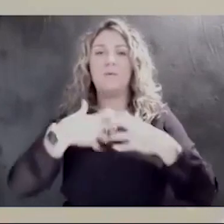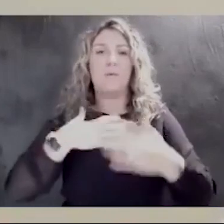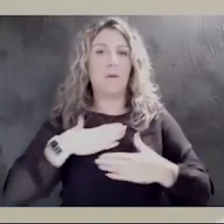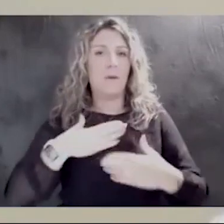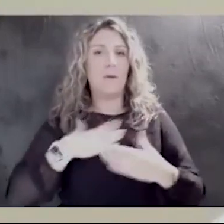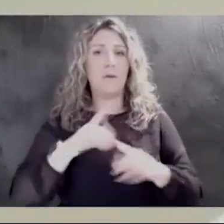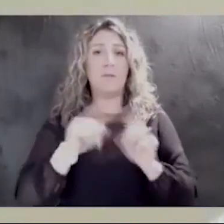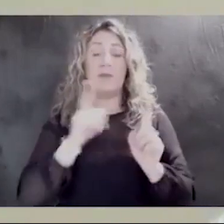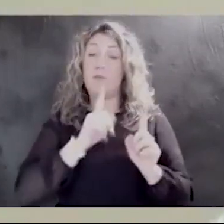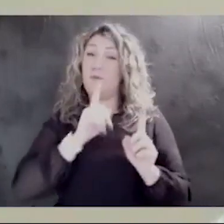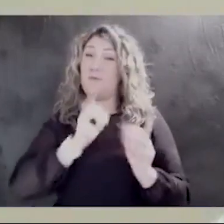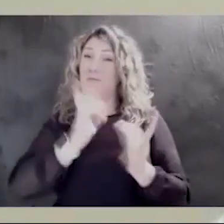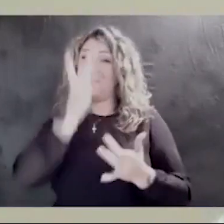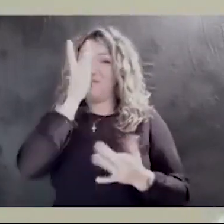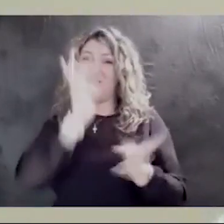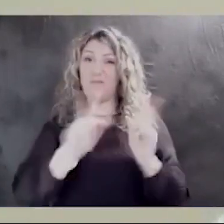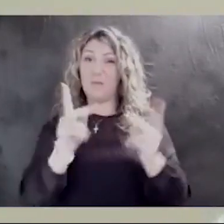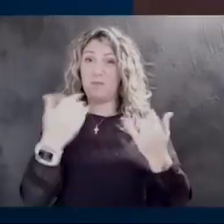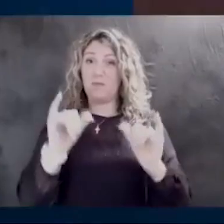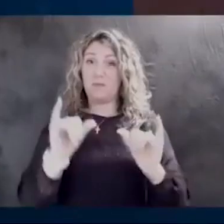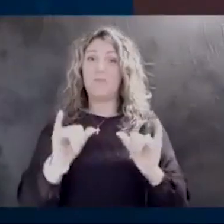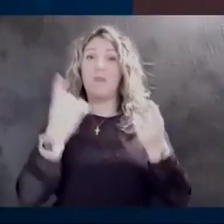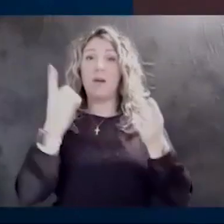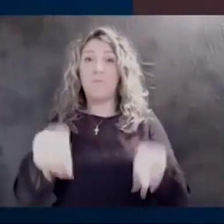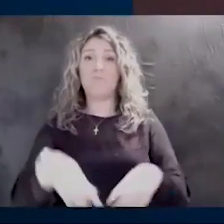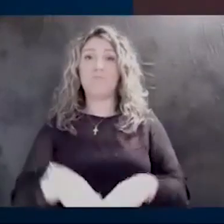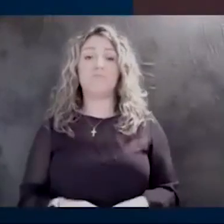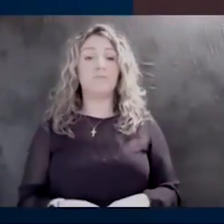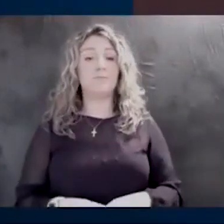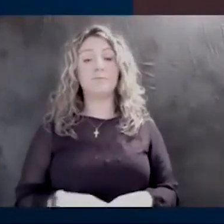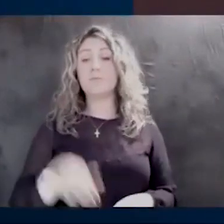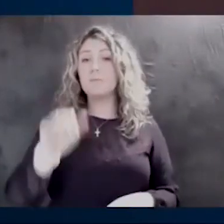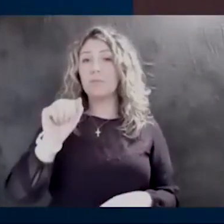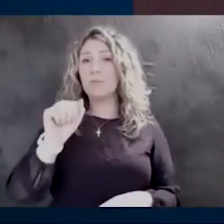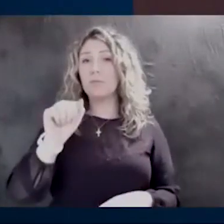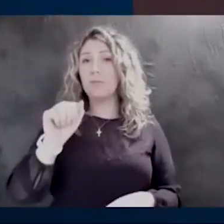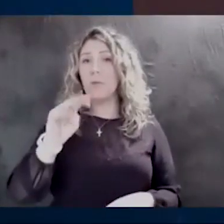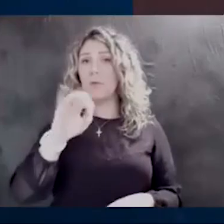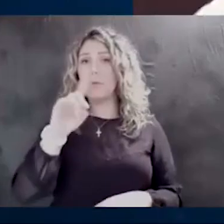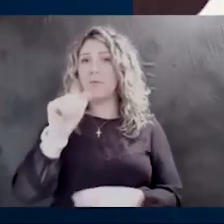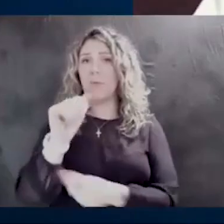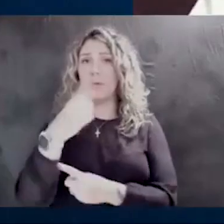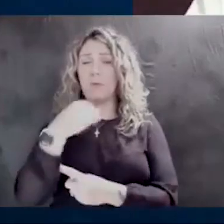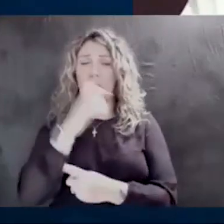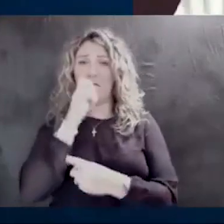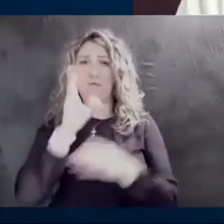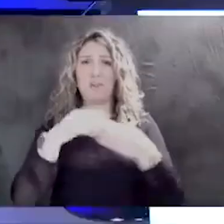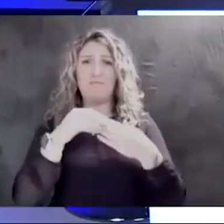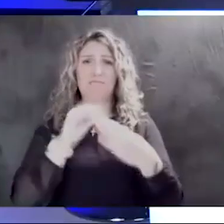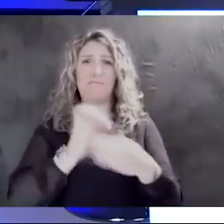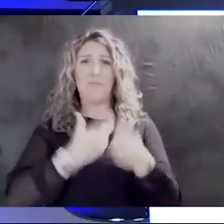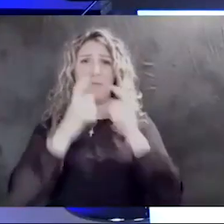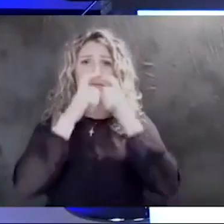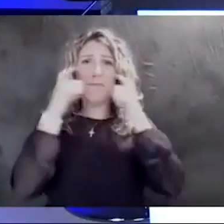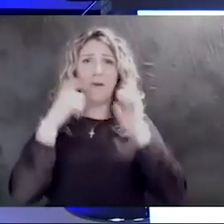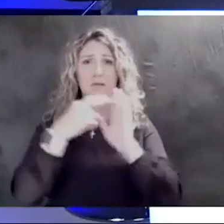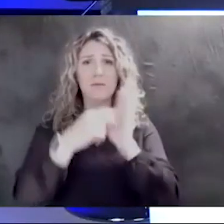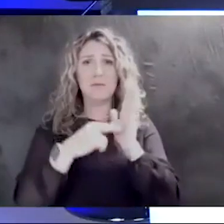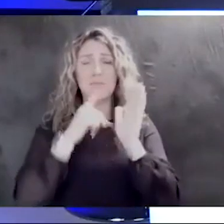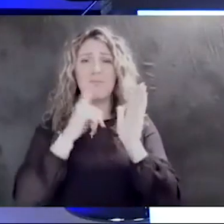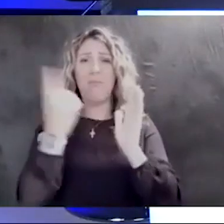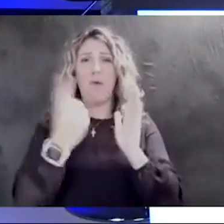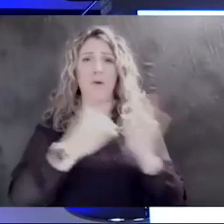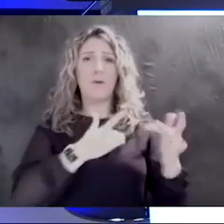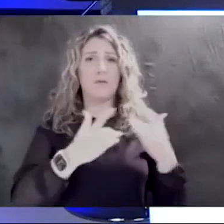very sick people still. And Amanda, we haven't relaxed our masking guidelines because we're always concerned about these things. And we're seeing